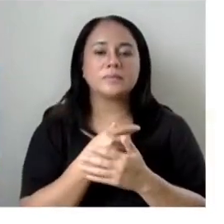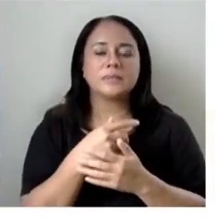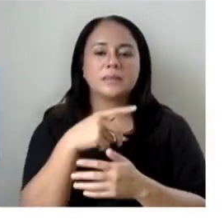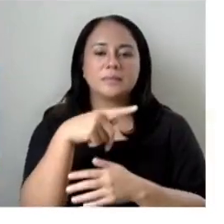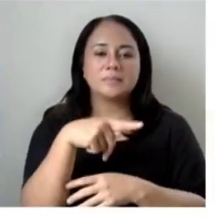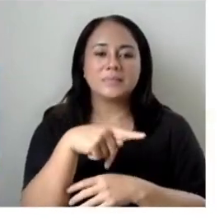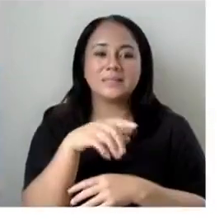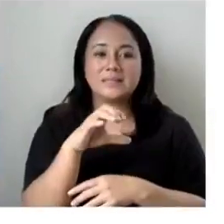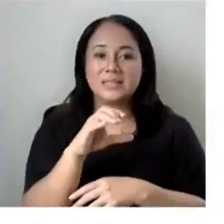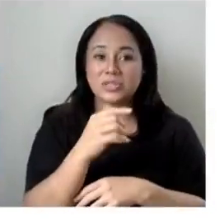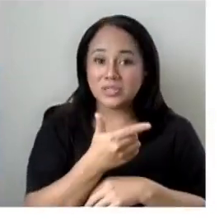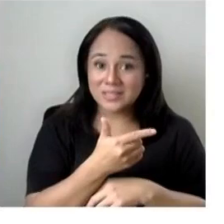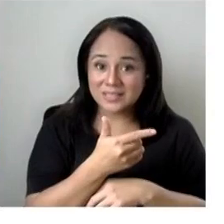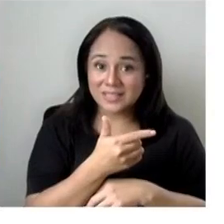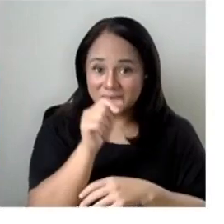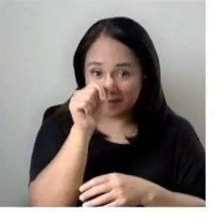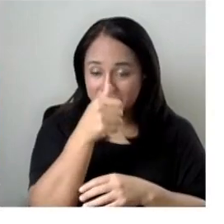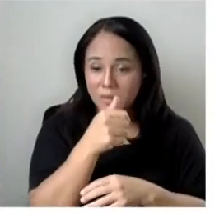by our